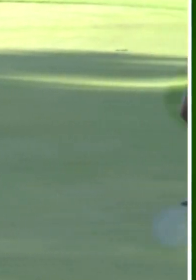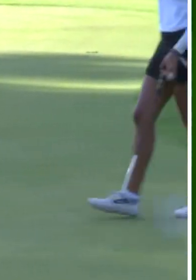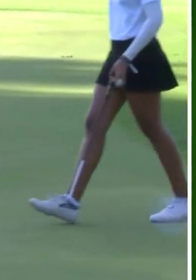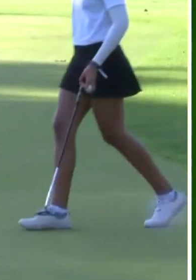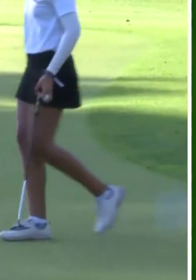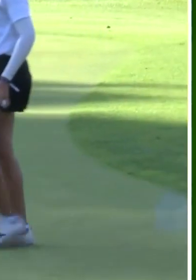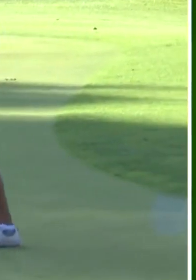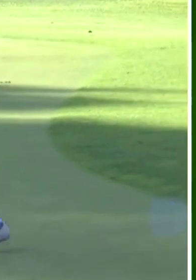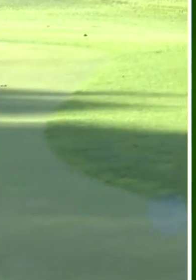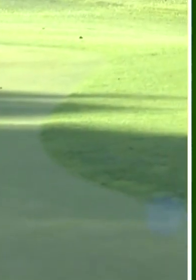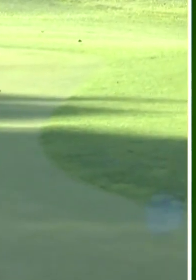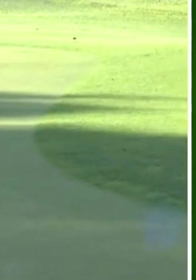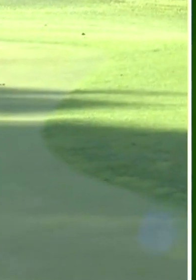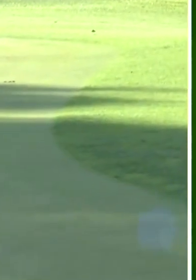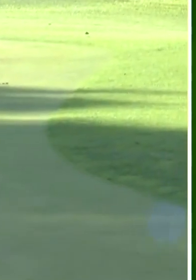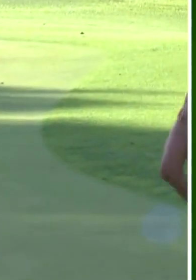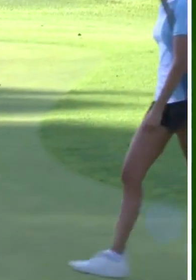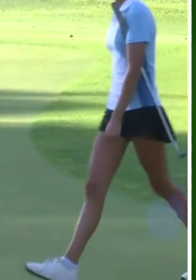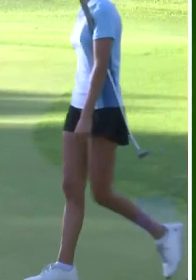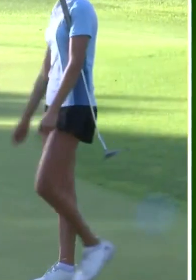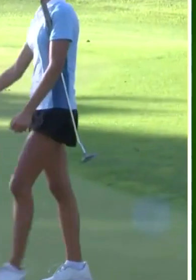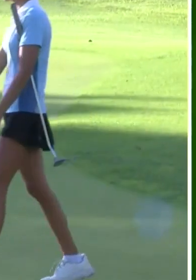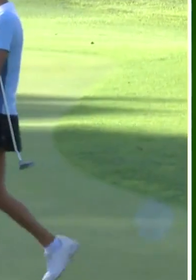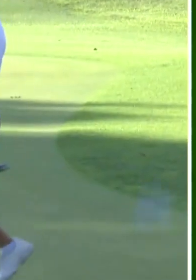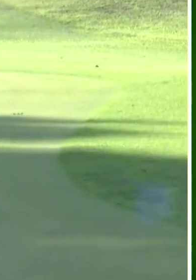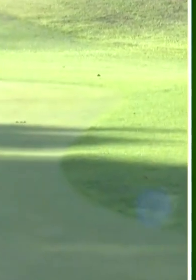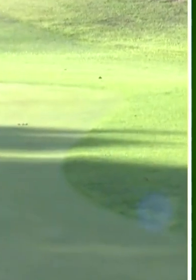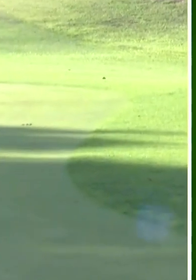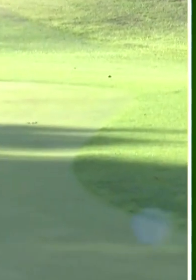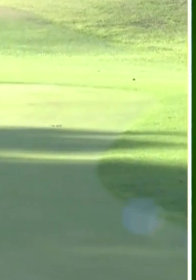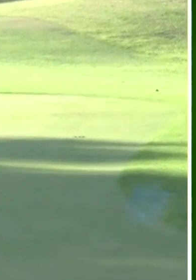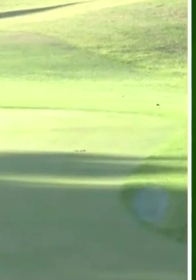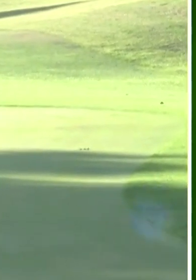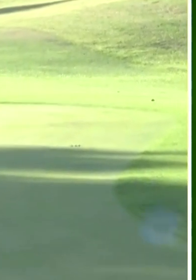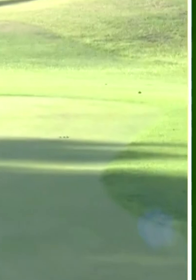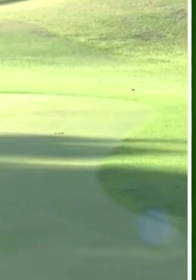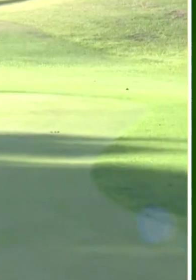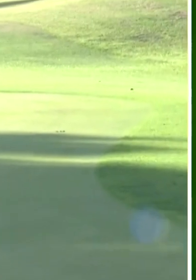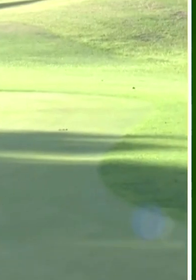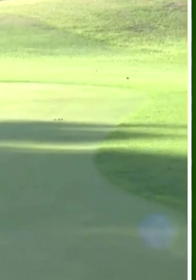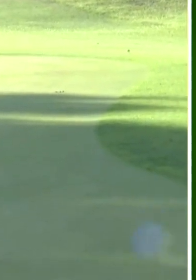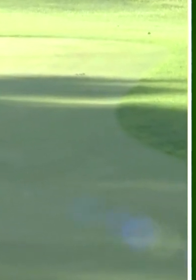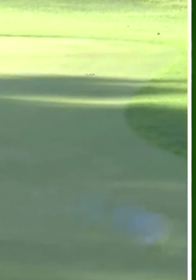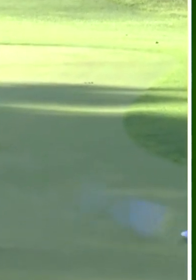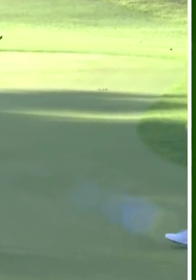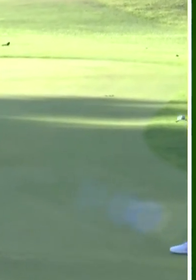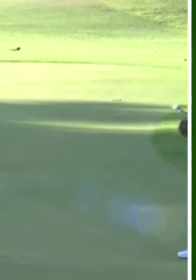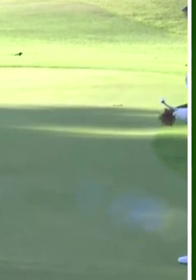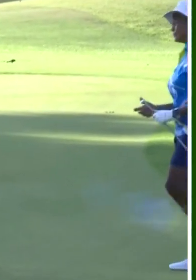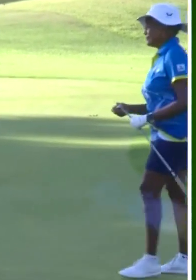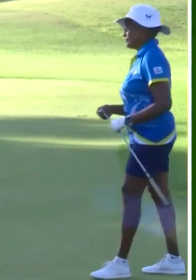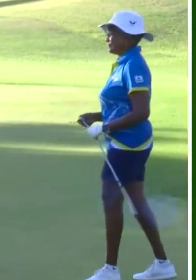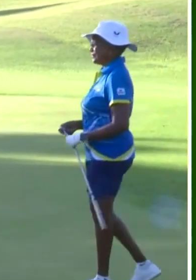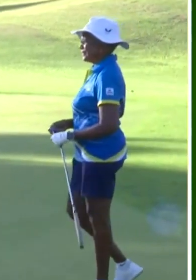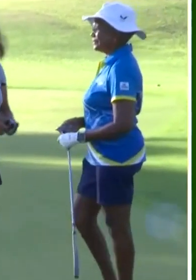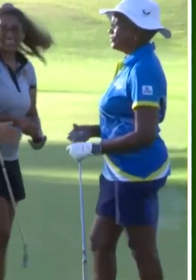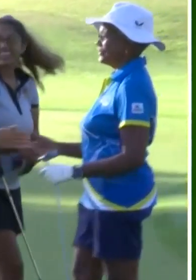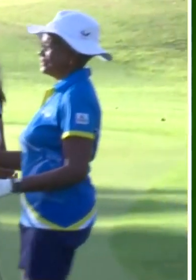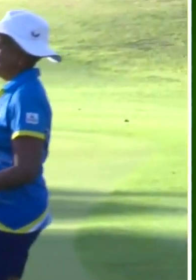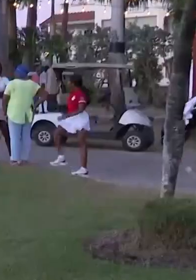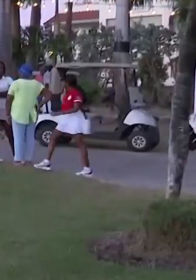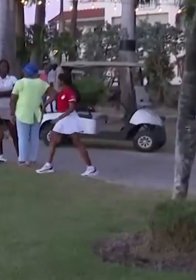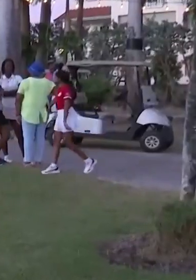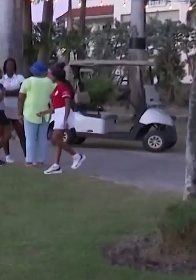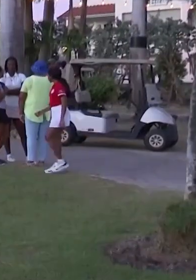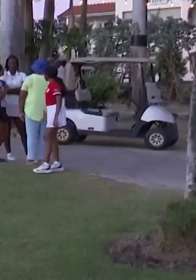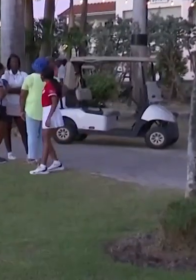London of Guyana was 4th, and Mara Thompson, widow of the late Prime Minister David Thompson, was not far behind in 5th. It